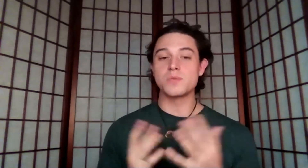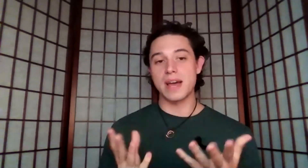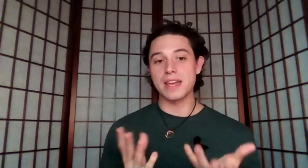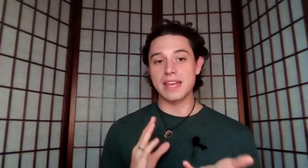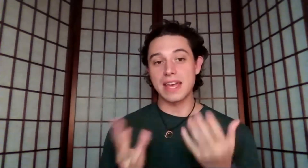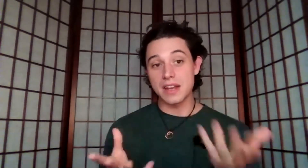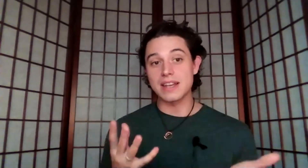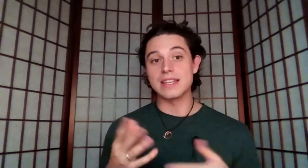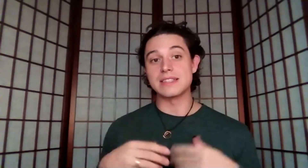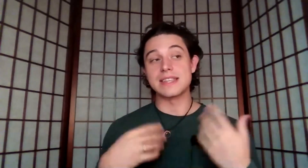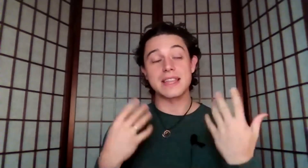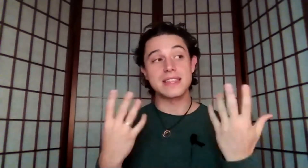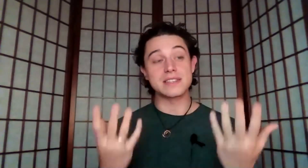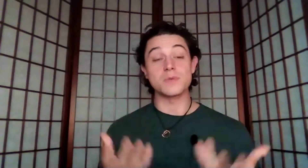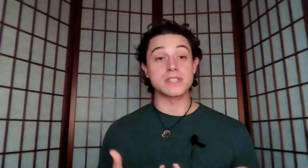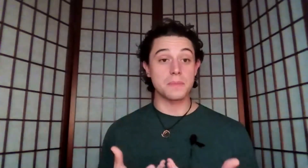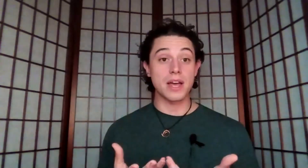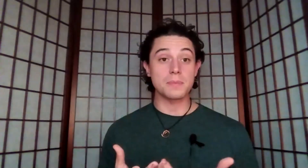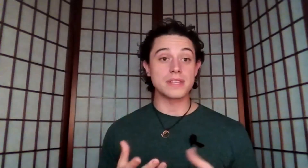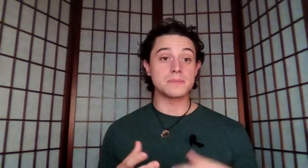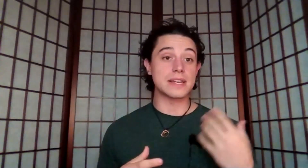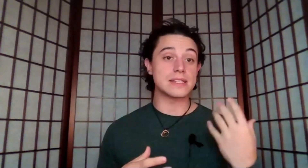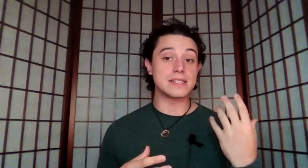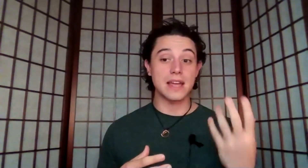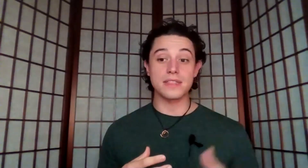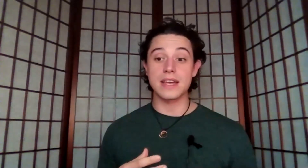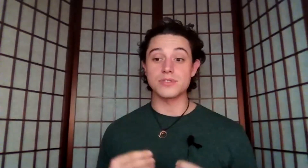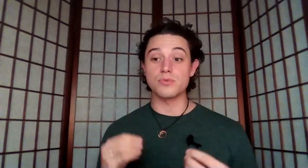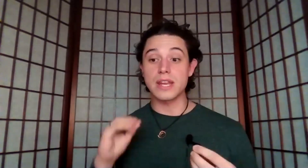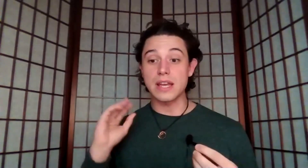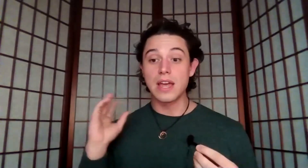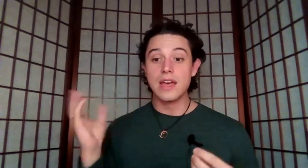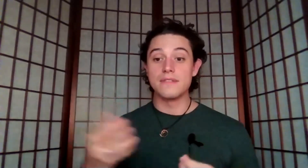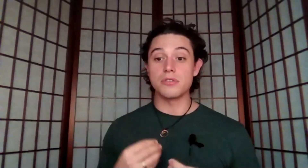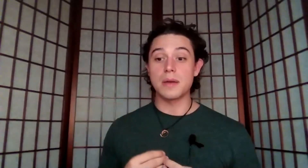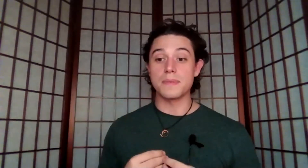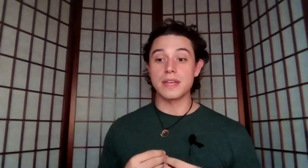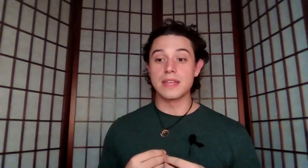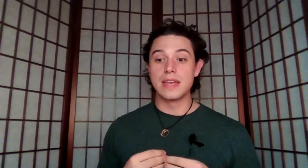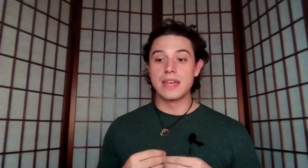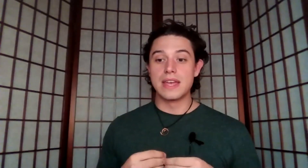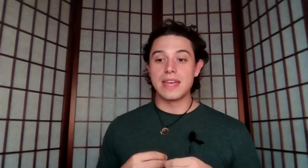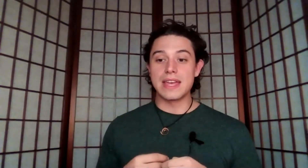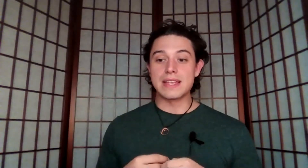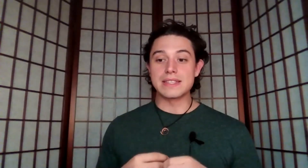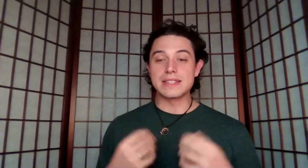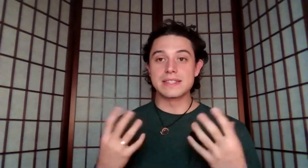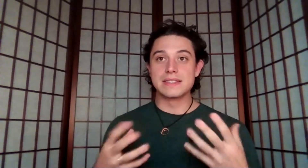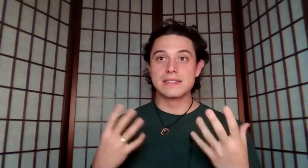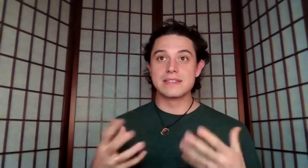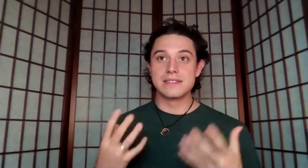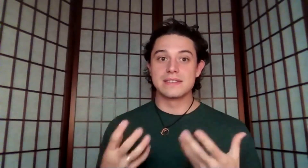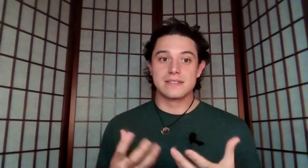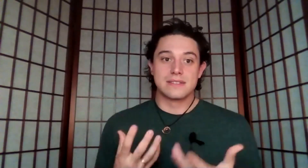This is what I'm getting hit on, is that this is what's coming up, is because death that is running very rampant